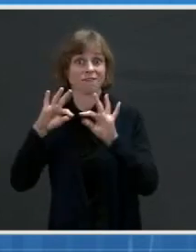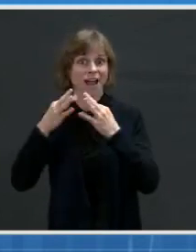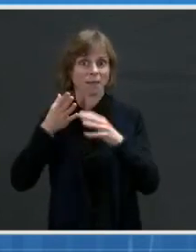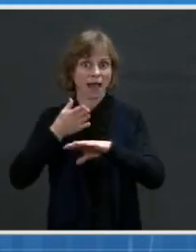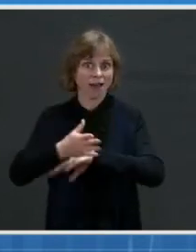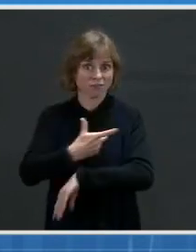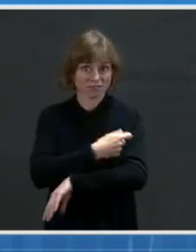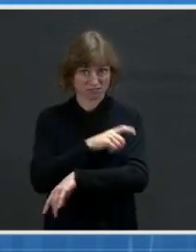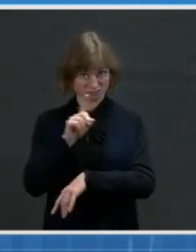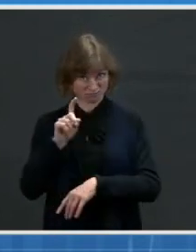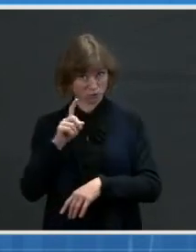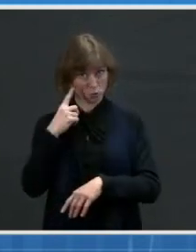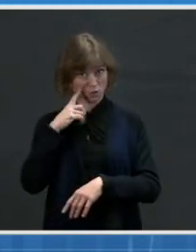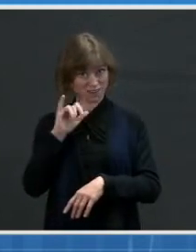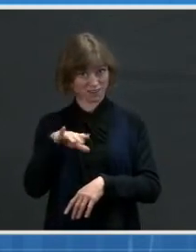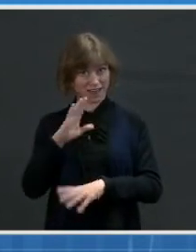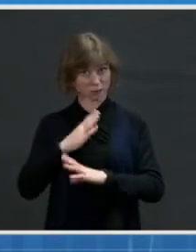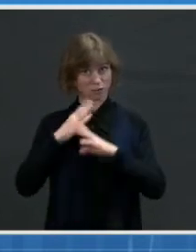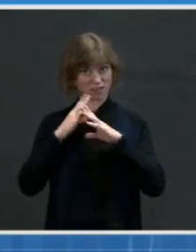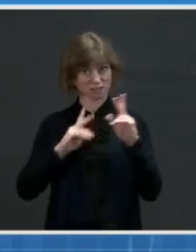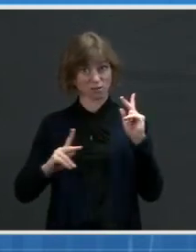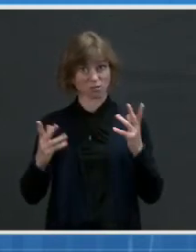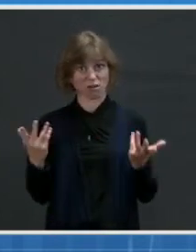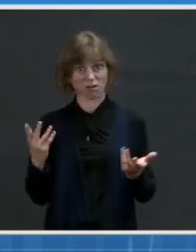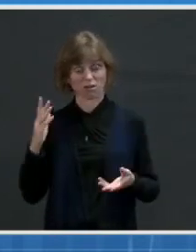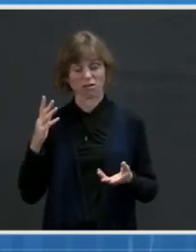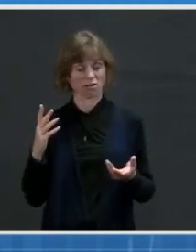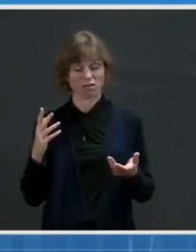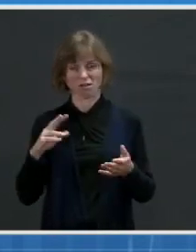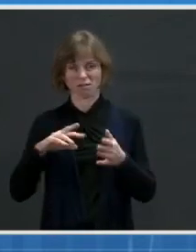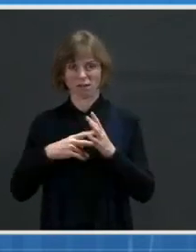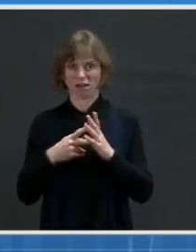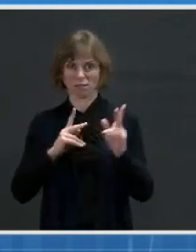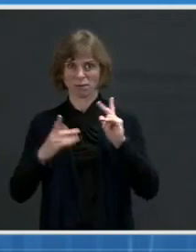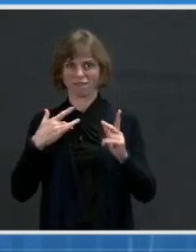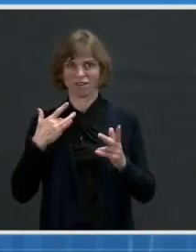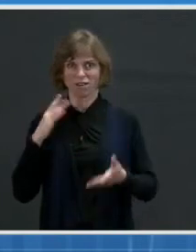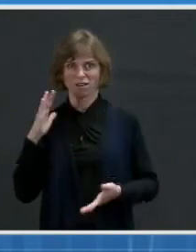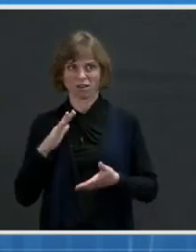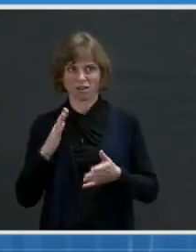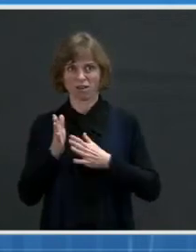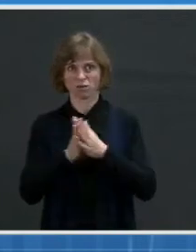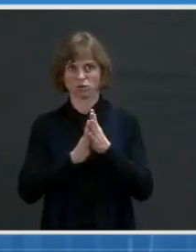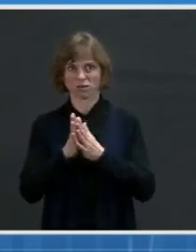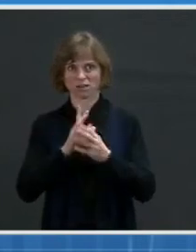think that's preventing people from being more enthusiastic about getting vaccines? And may we see that change in the future?